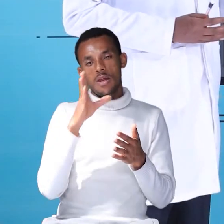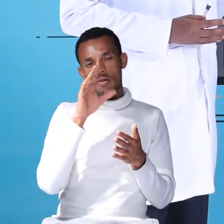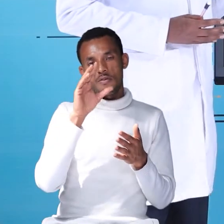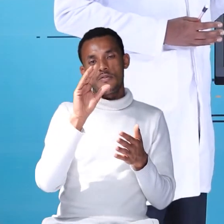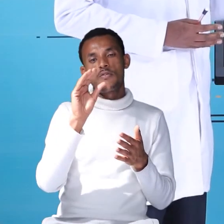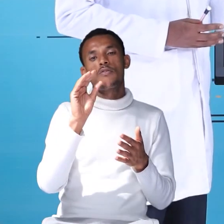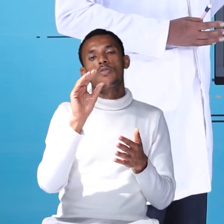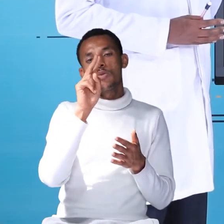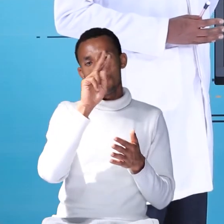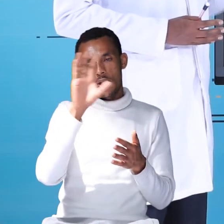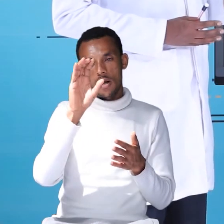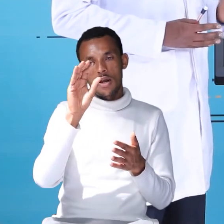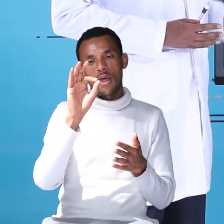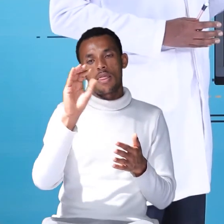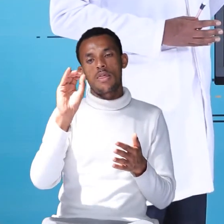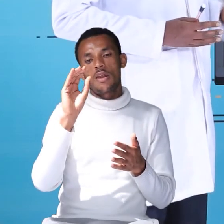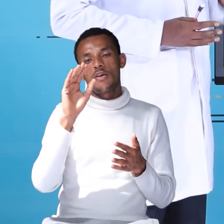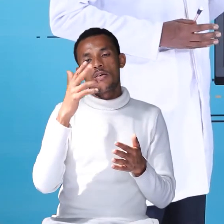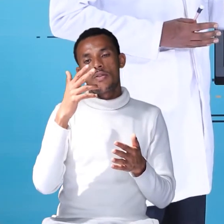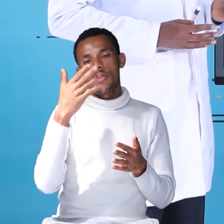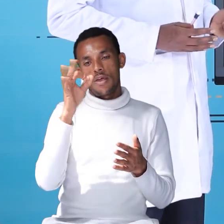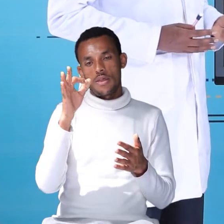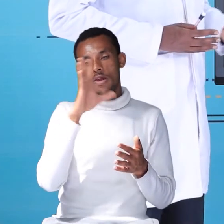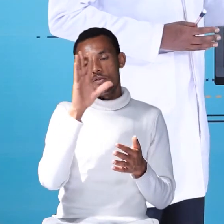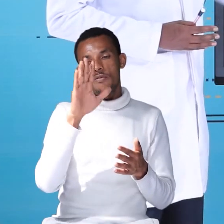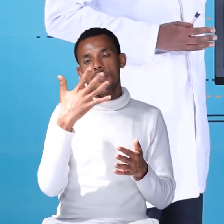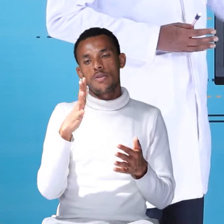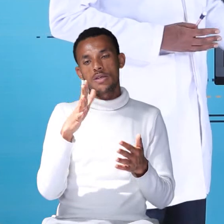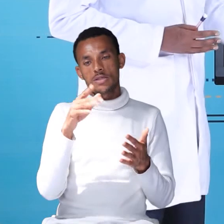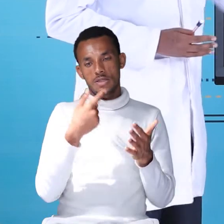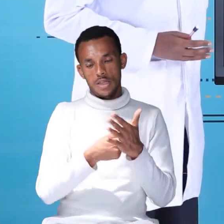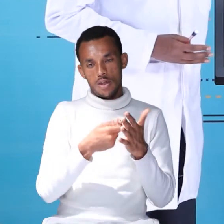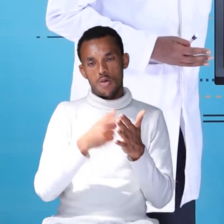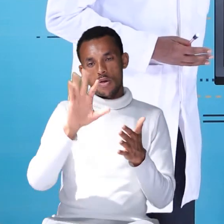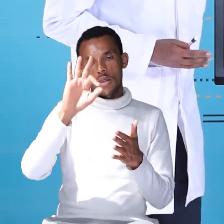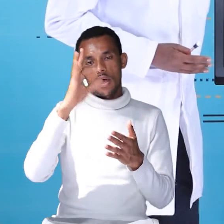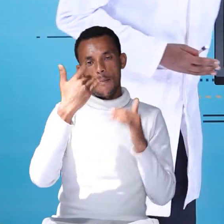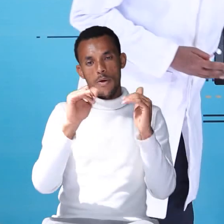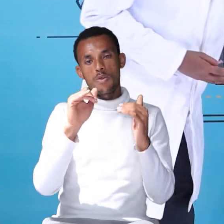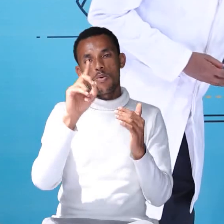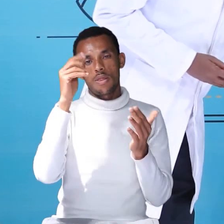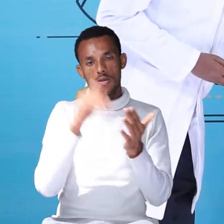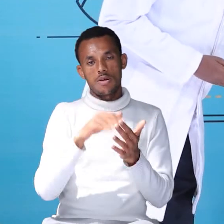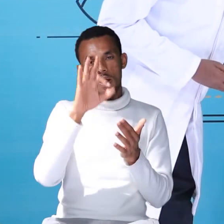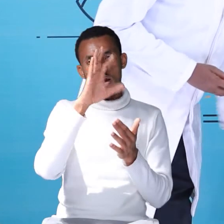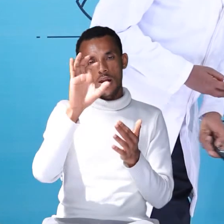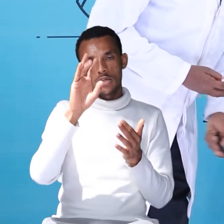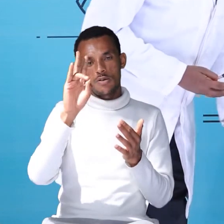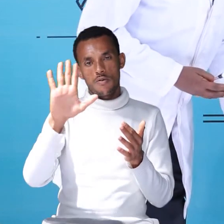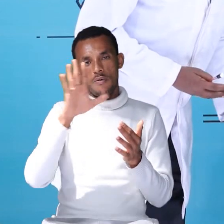cents monthly for 9 months. When you are multiplying with 9, you will get an amount